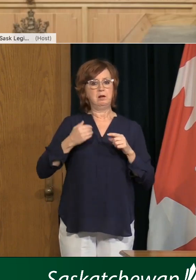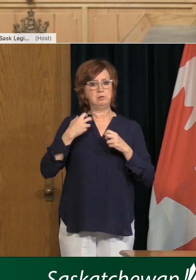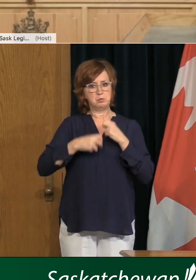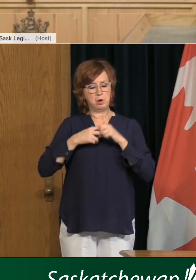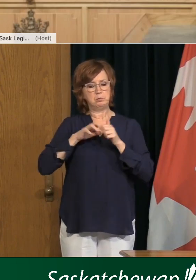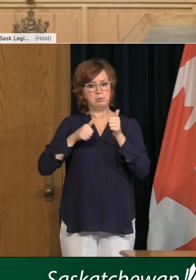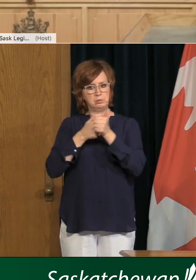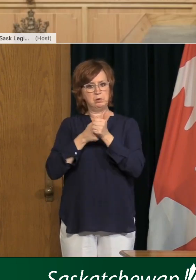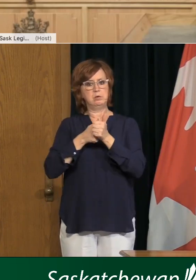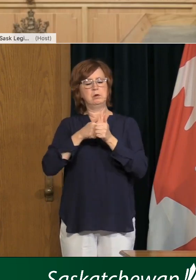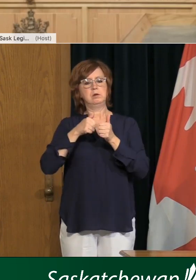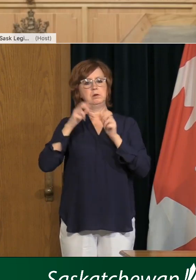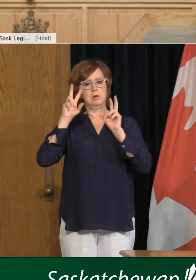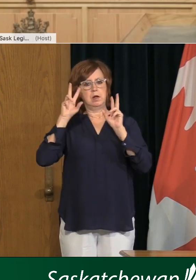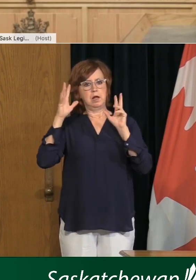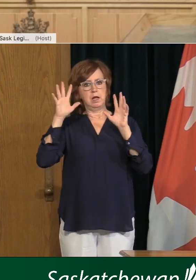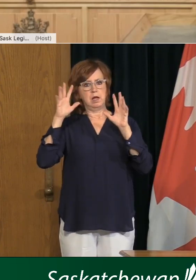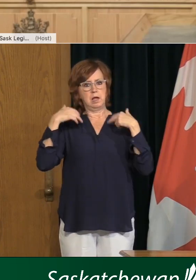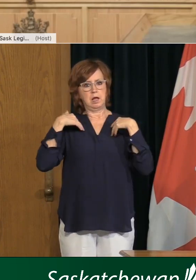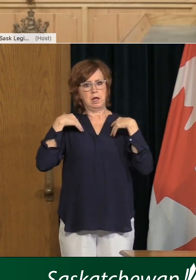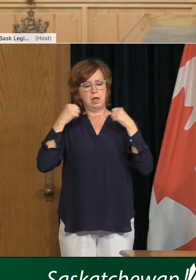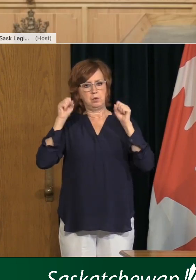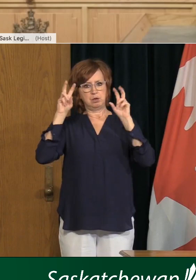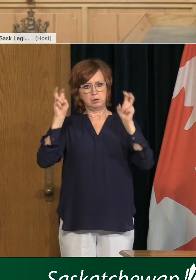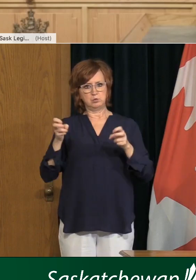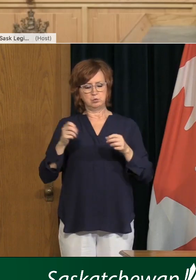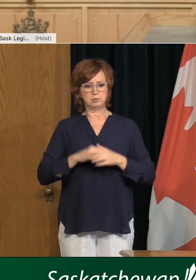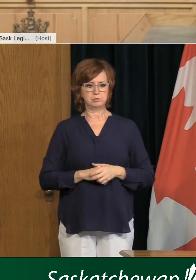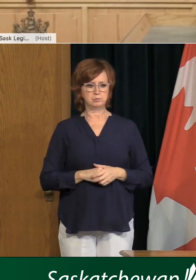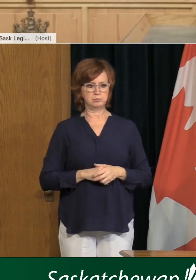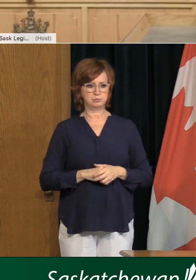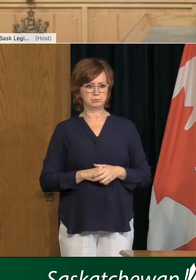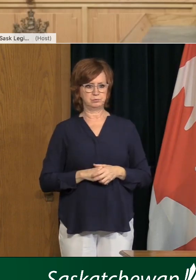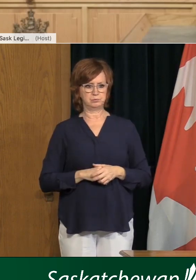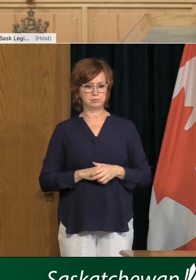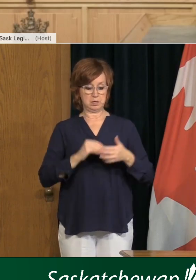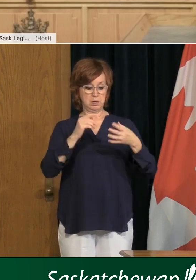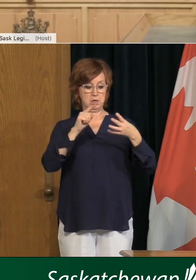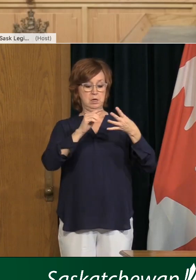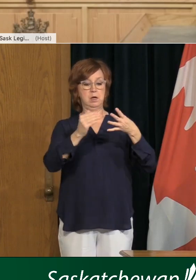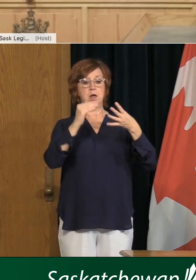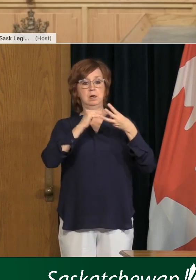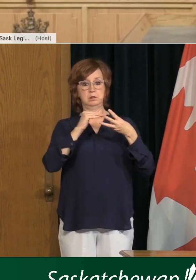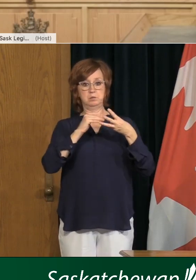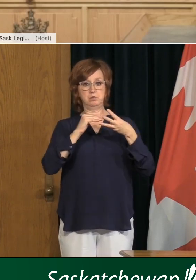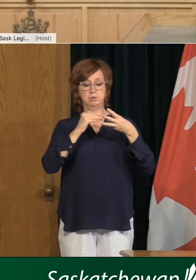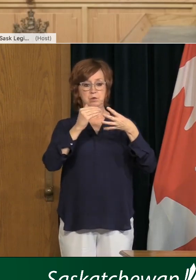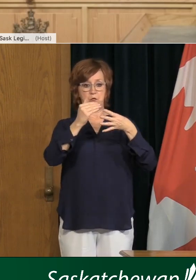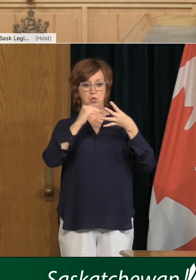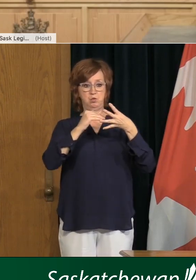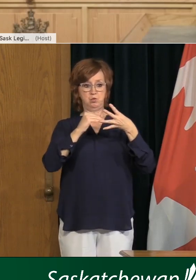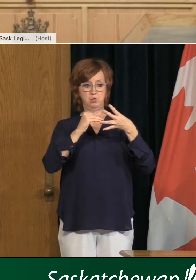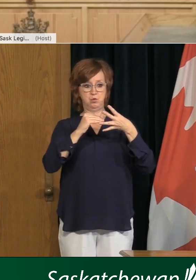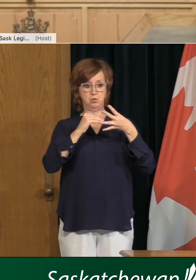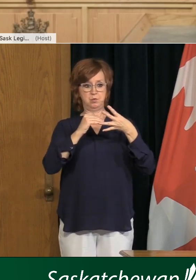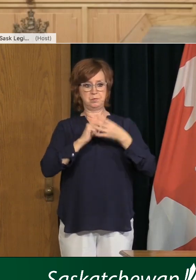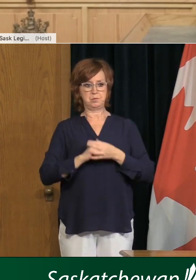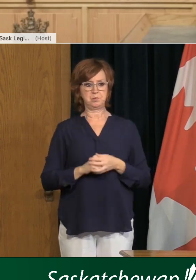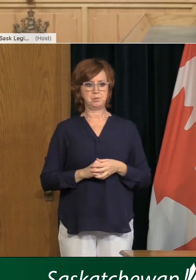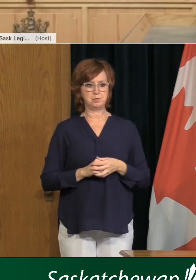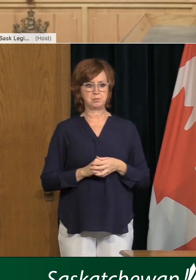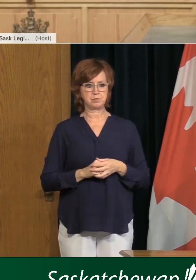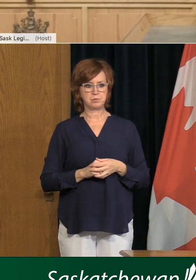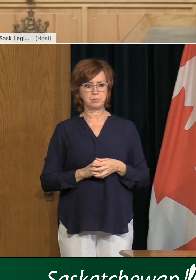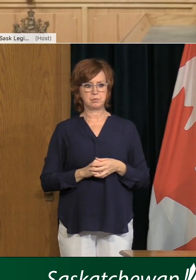So phase 3 then will be a further expansion of everyday health services, and that will include chronic disease